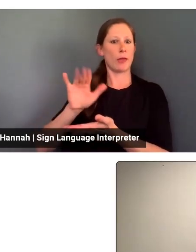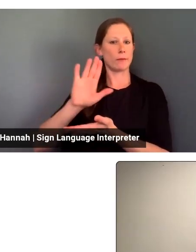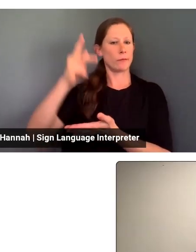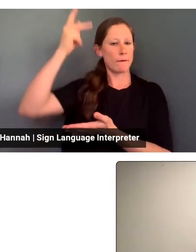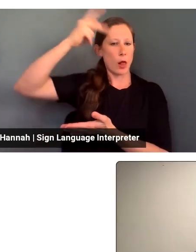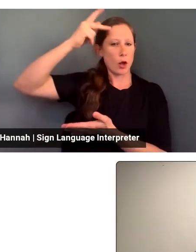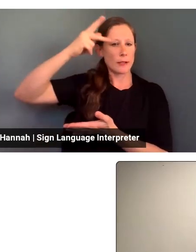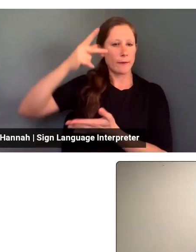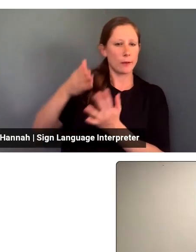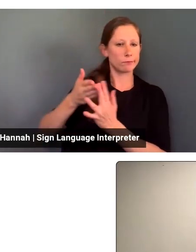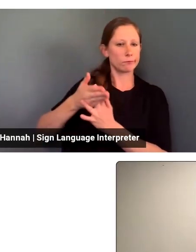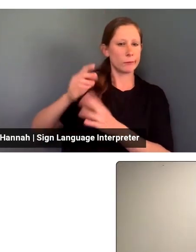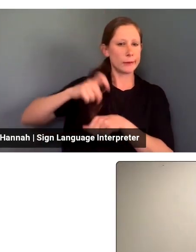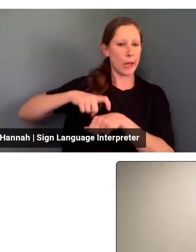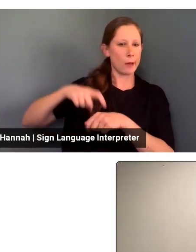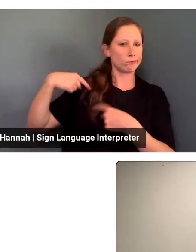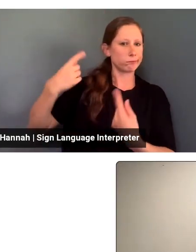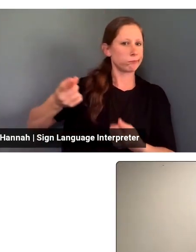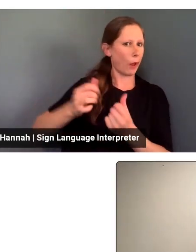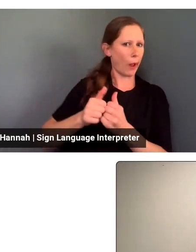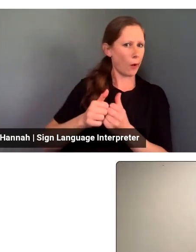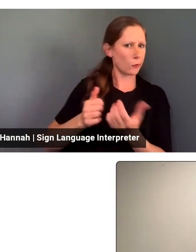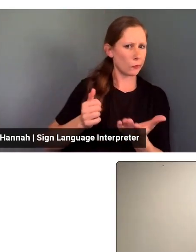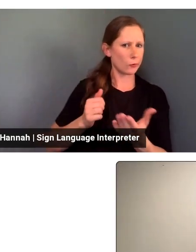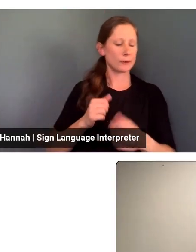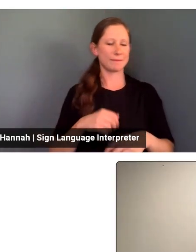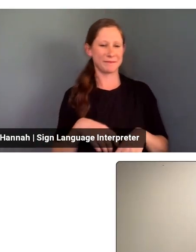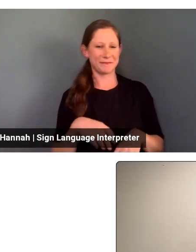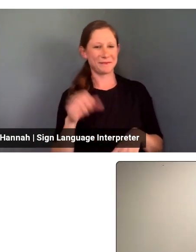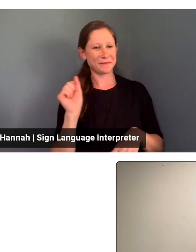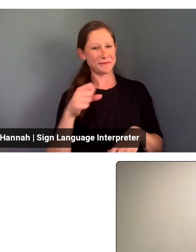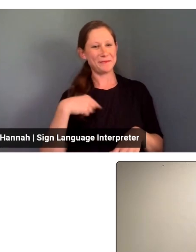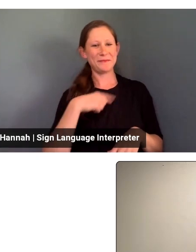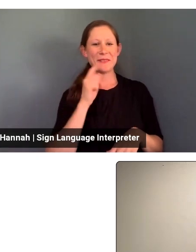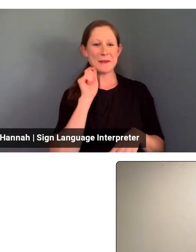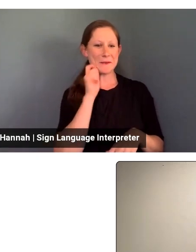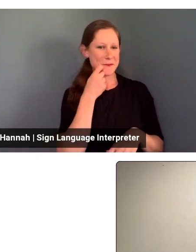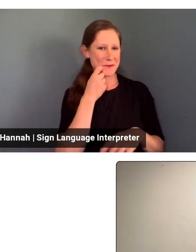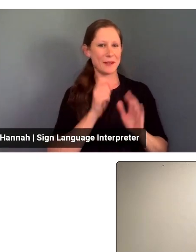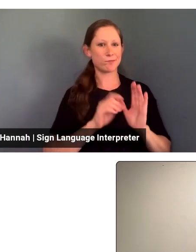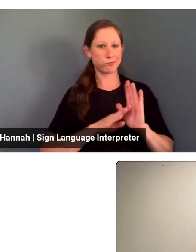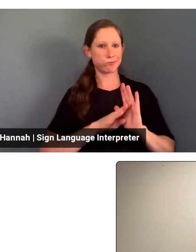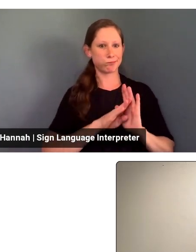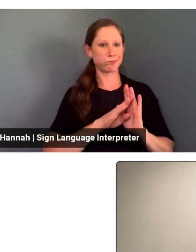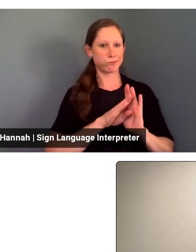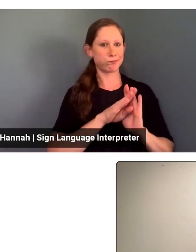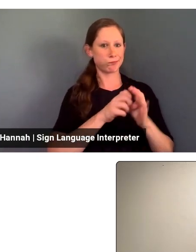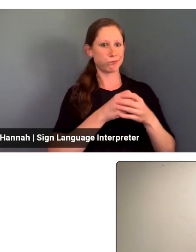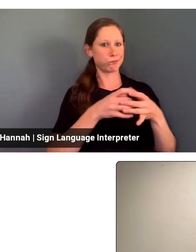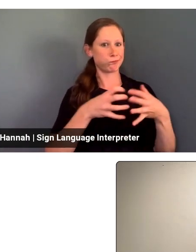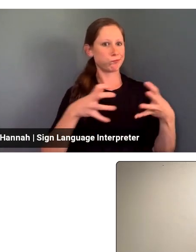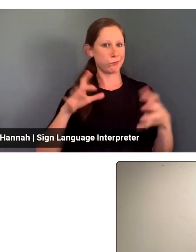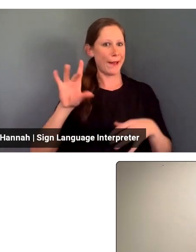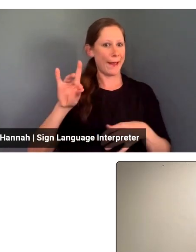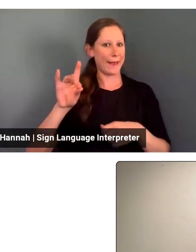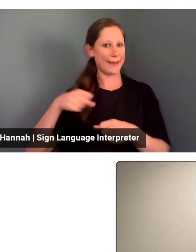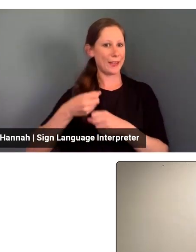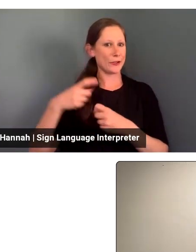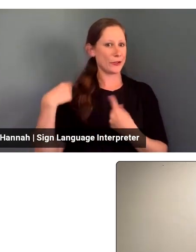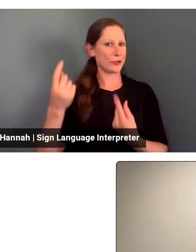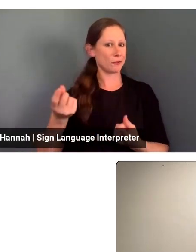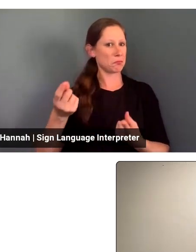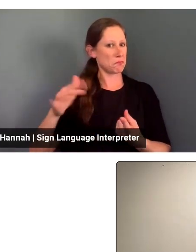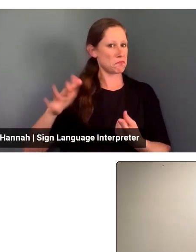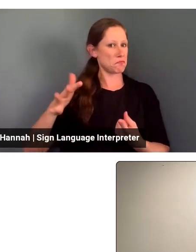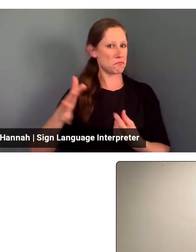Yeah. So yes, we have had a pretty cool growth trajectory over the last 8 years or so. For those